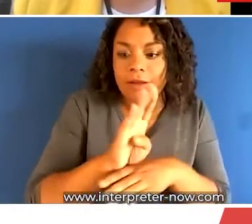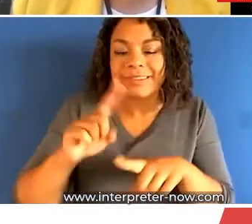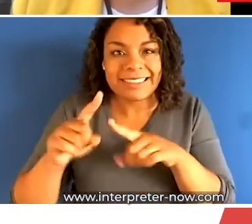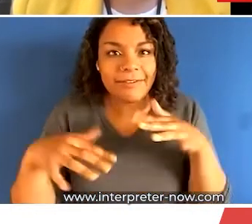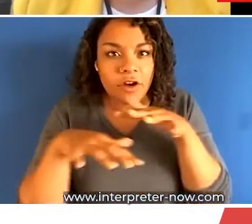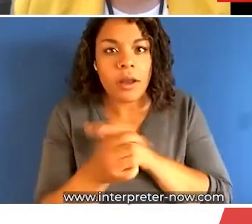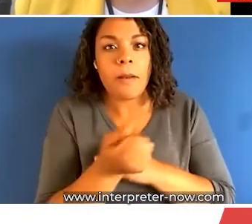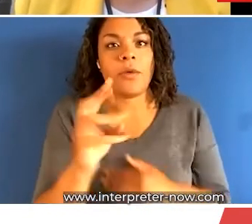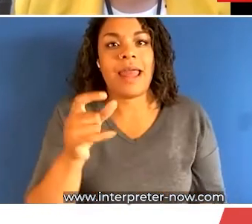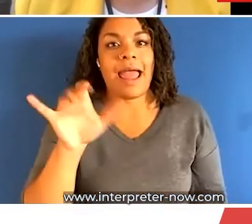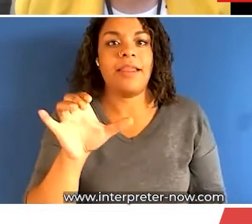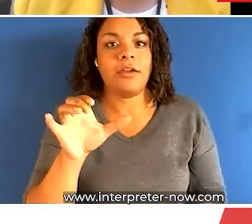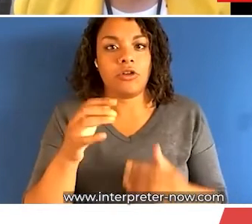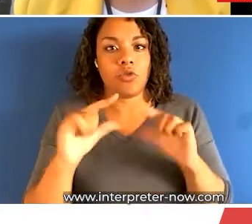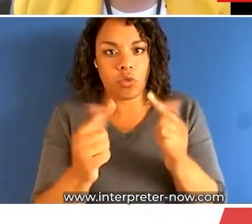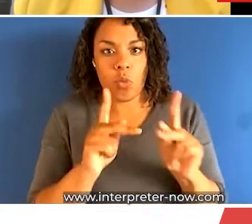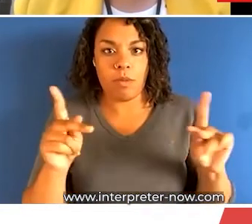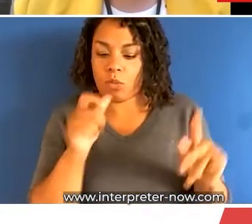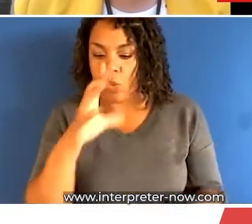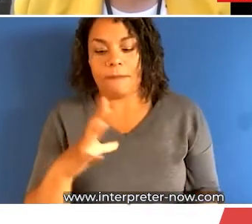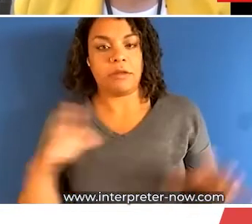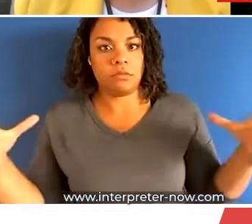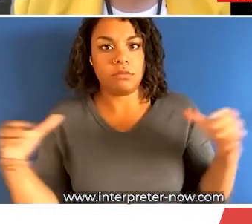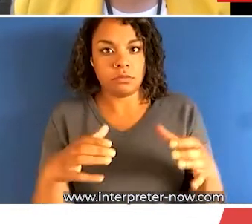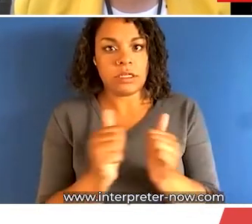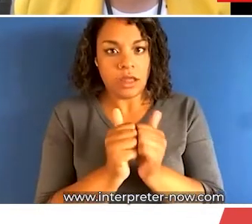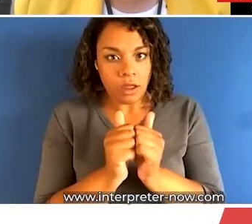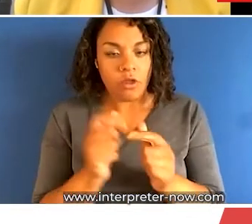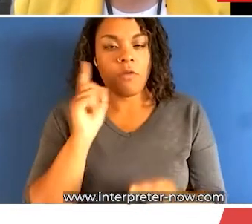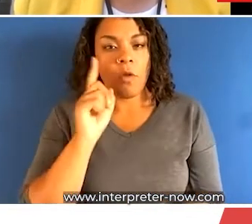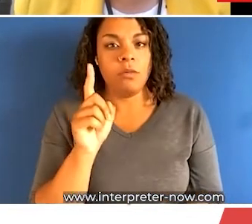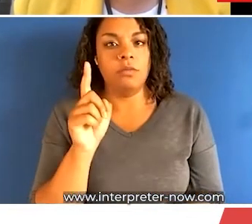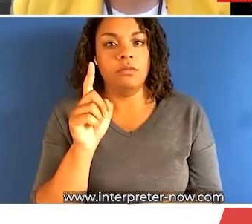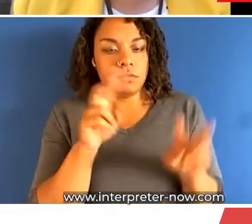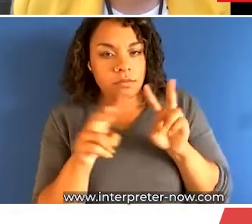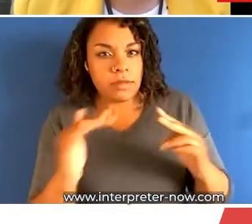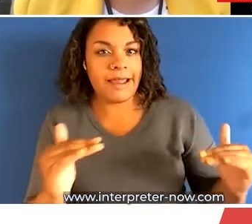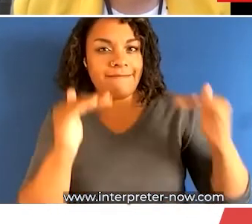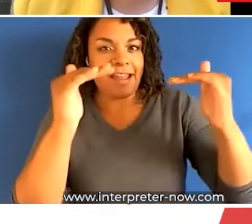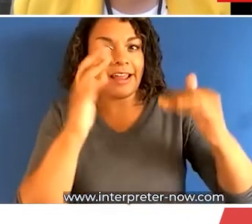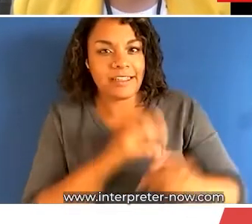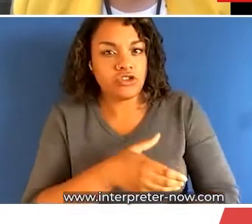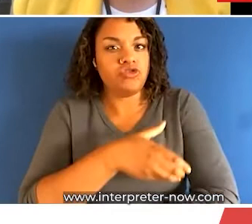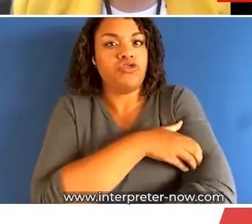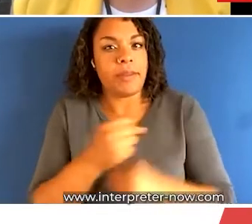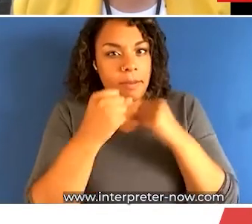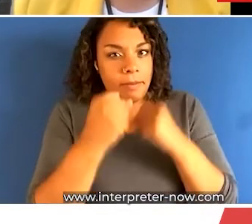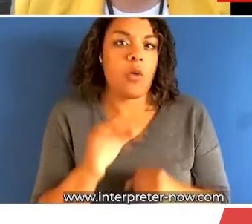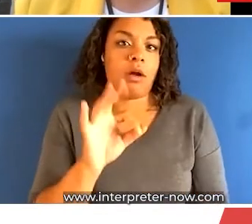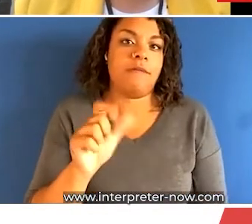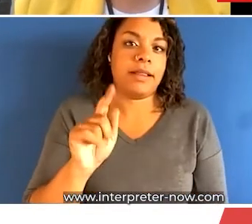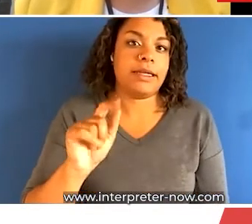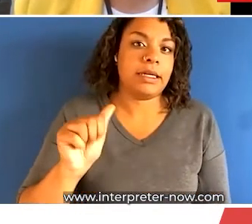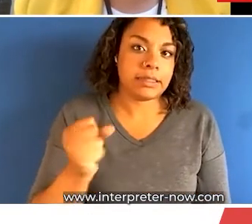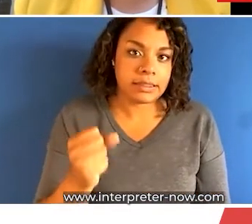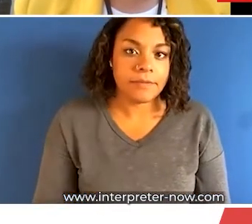ethnic group of women coming together to really advance and strengthen the power of Latinas. We do that in